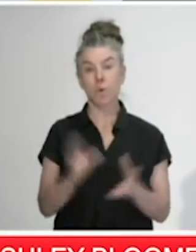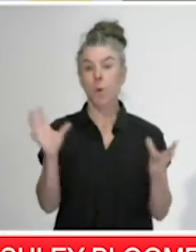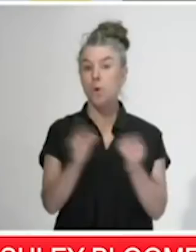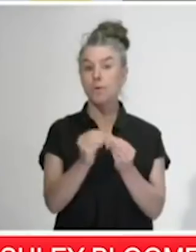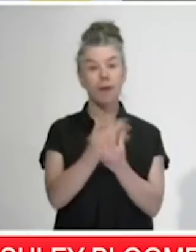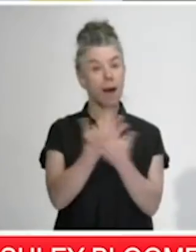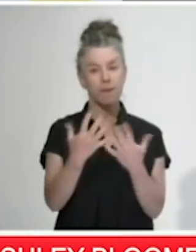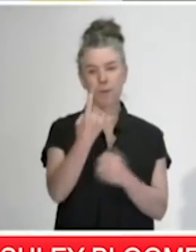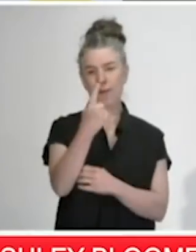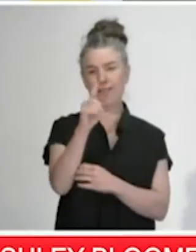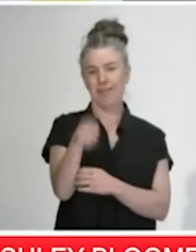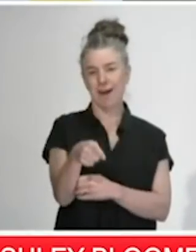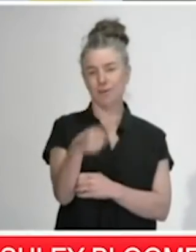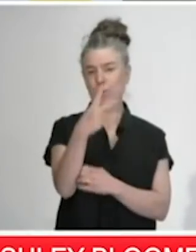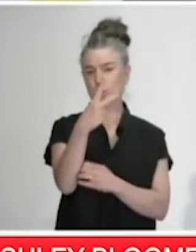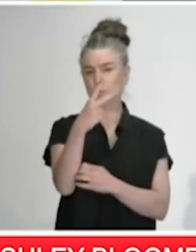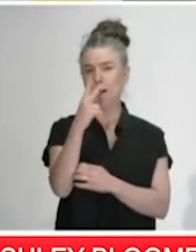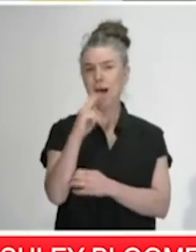cases is